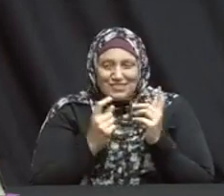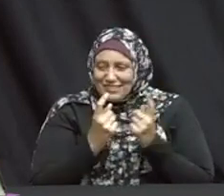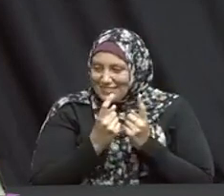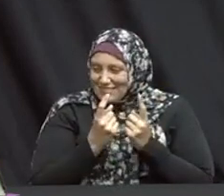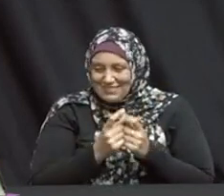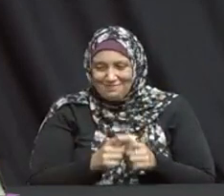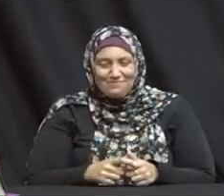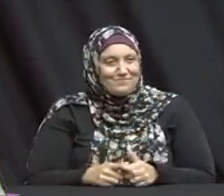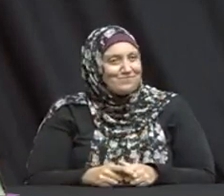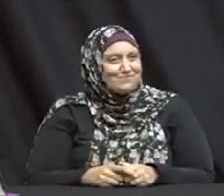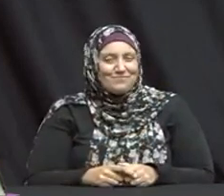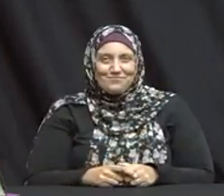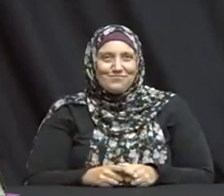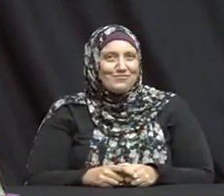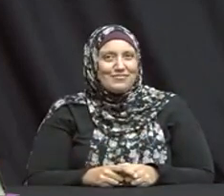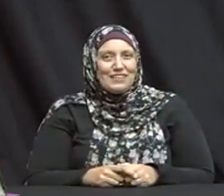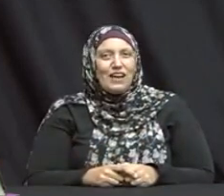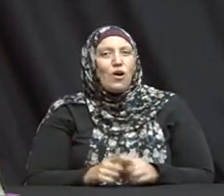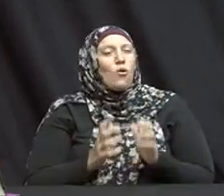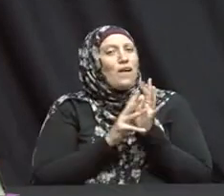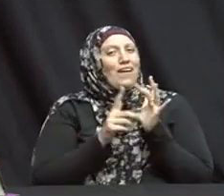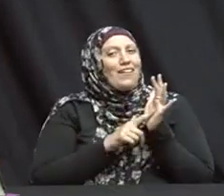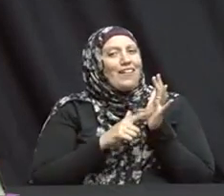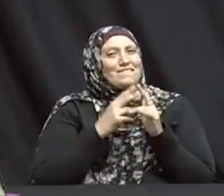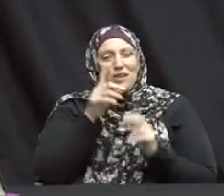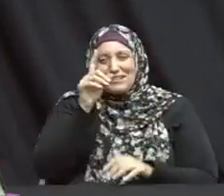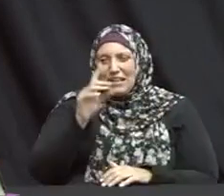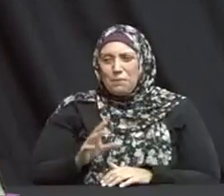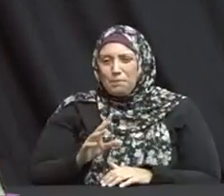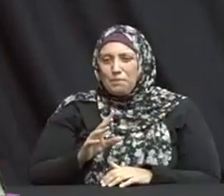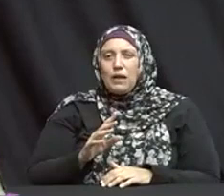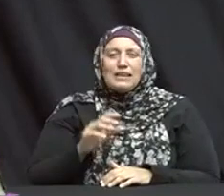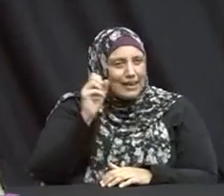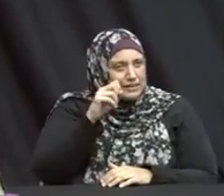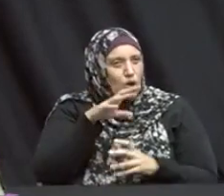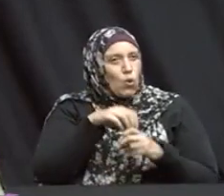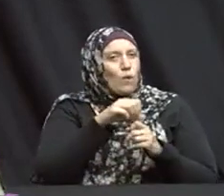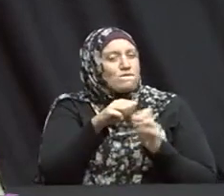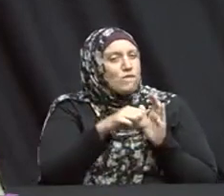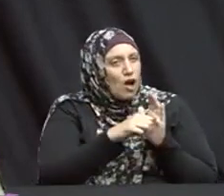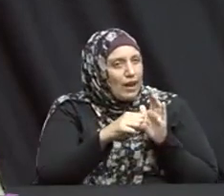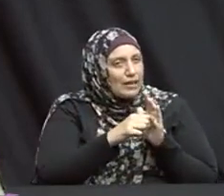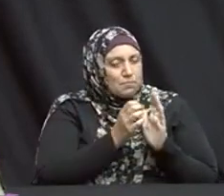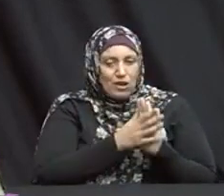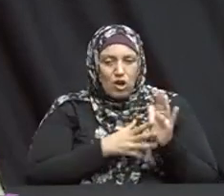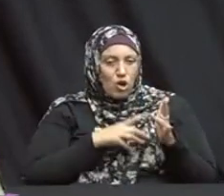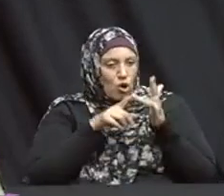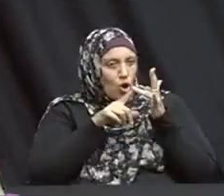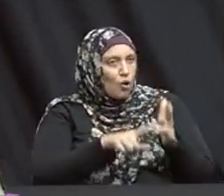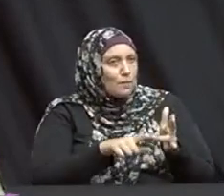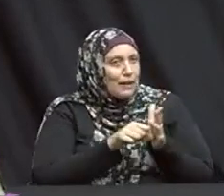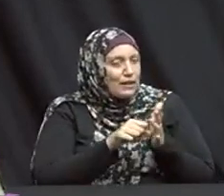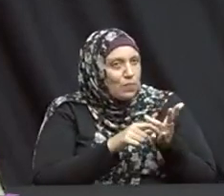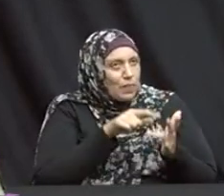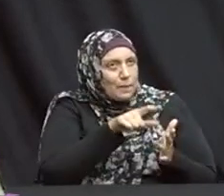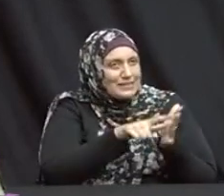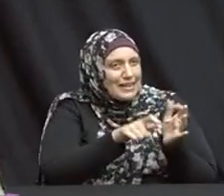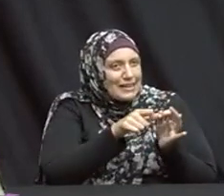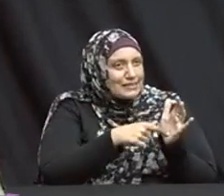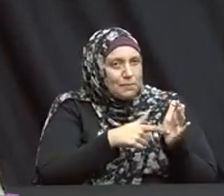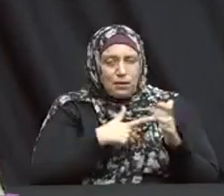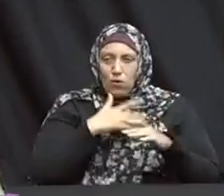life. Although the financial side, part of it, my liabilities between me and people that I've been working with them, the debts that we have